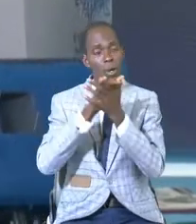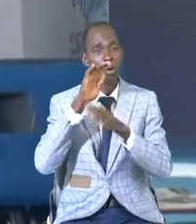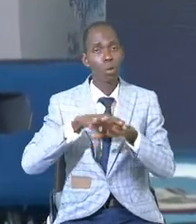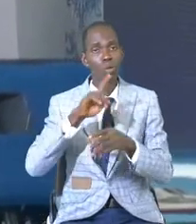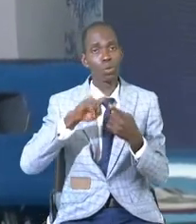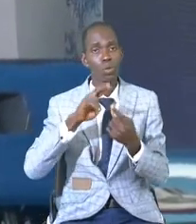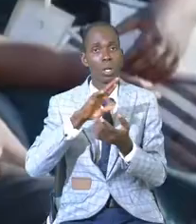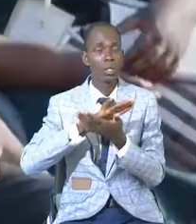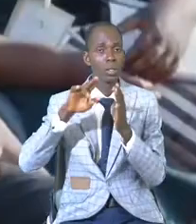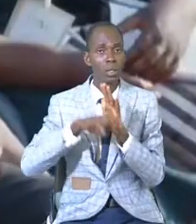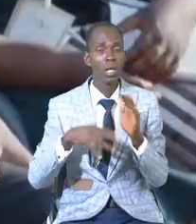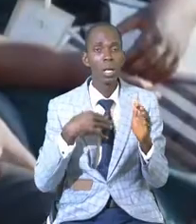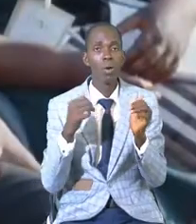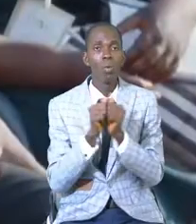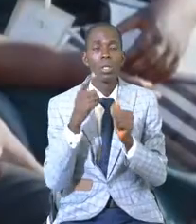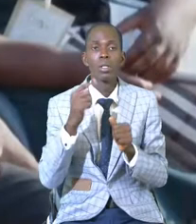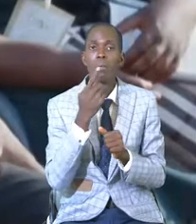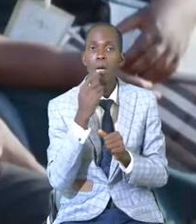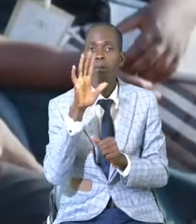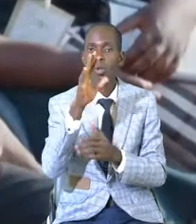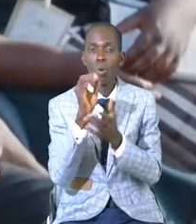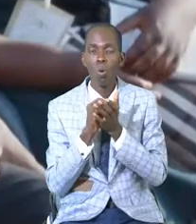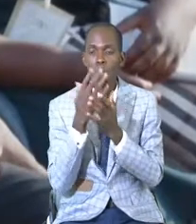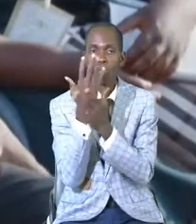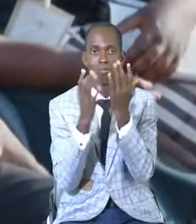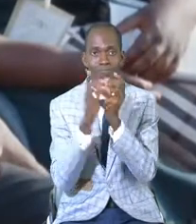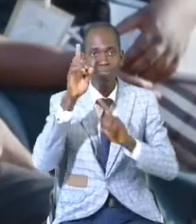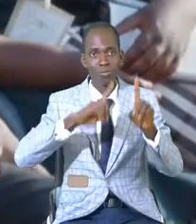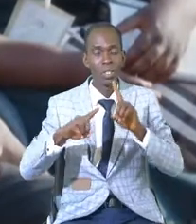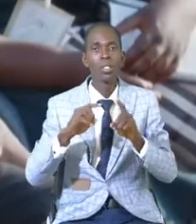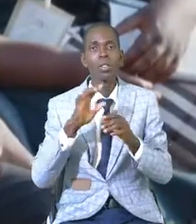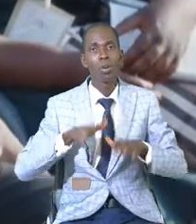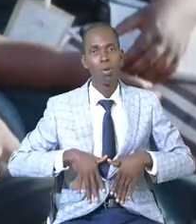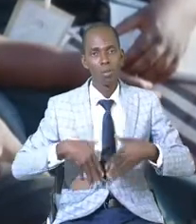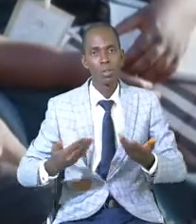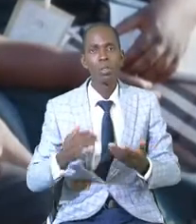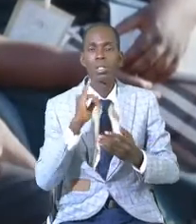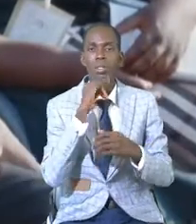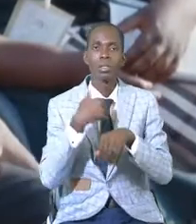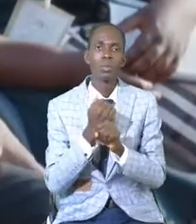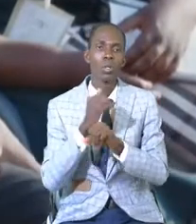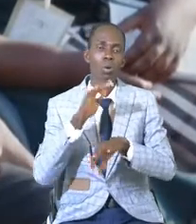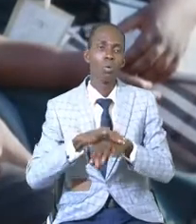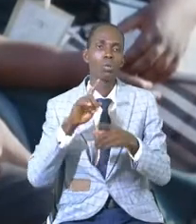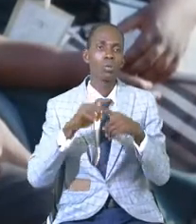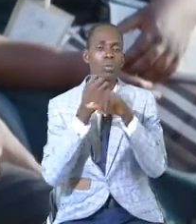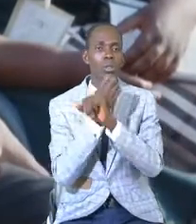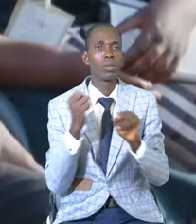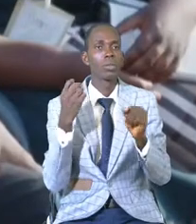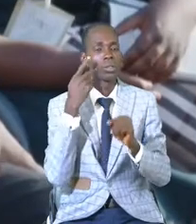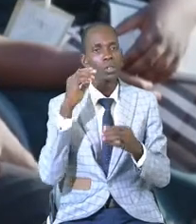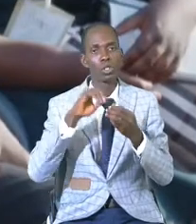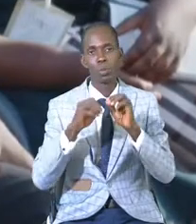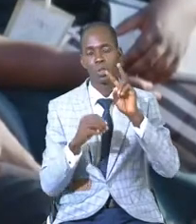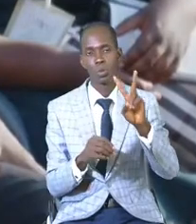and with the mouth, your own mouth, confession is made unto salvation. Let's look at number two there.